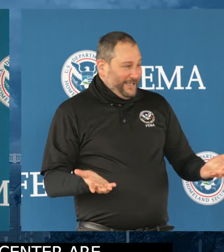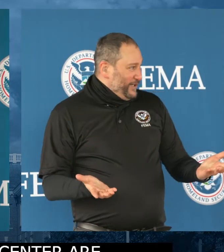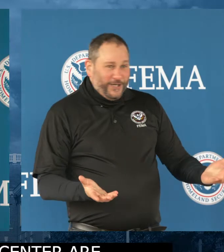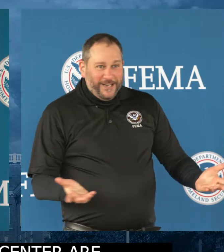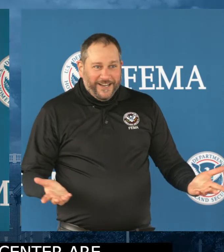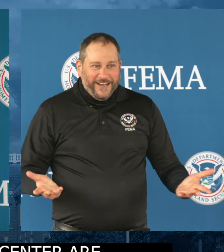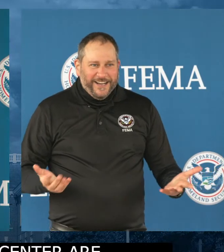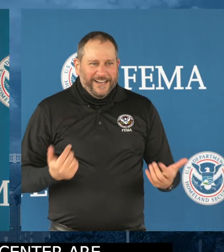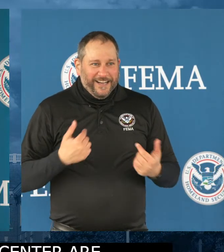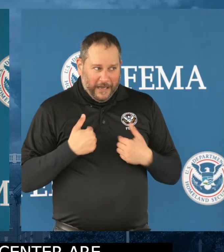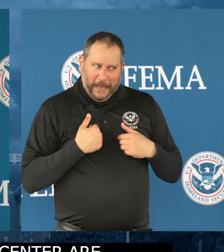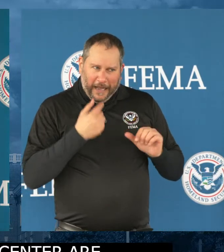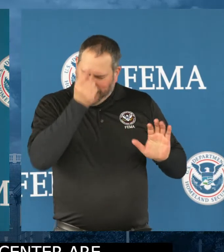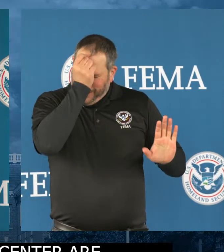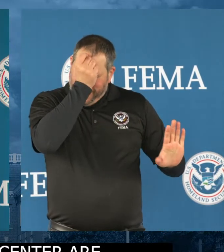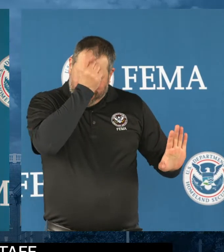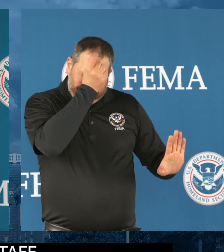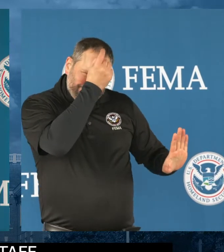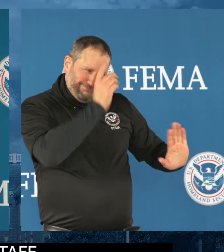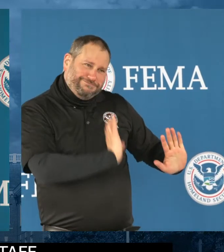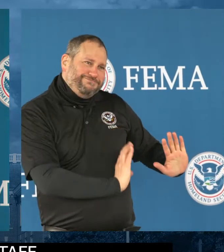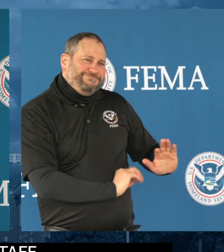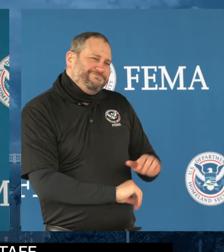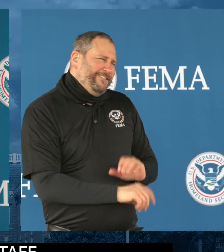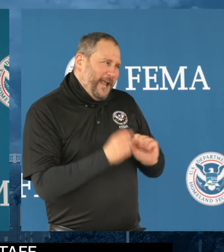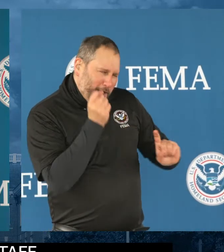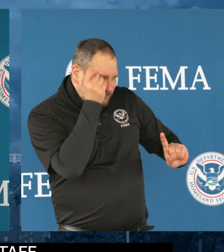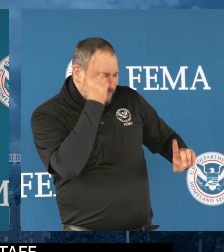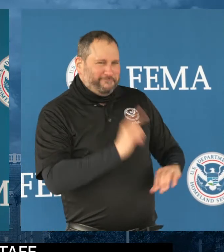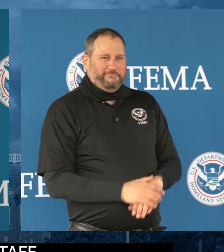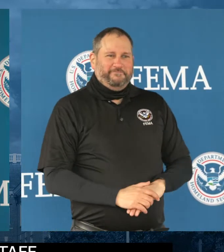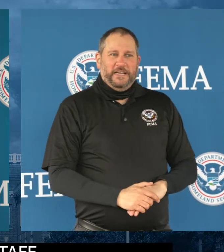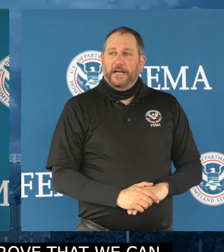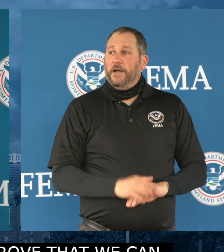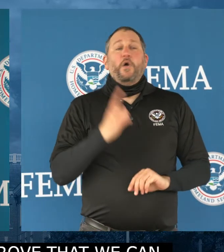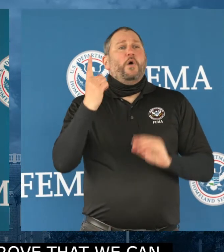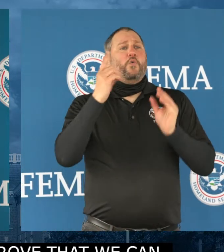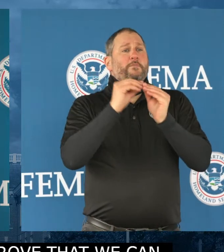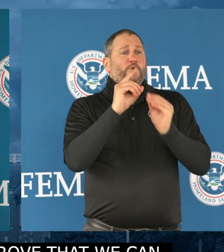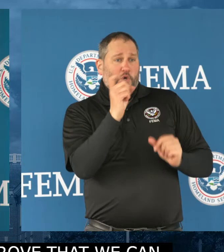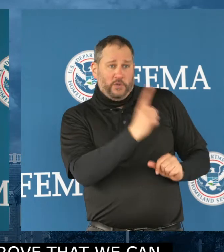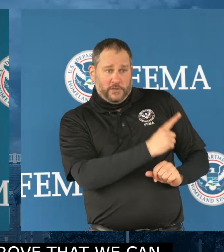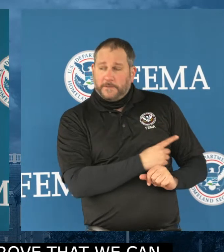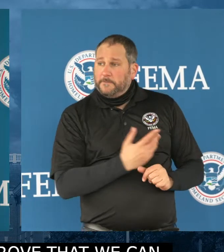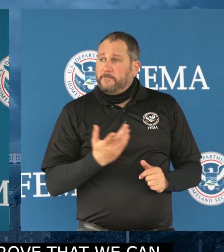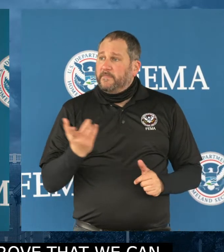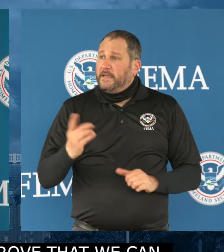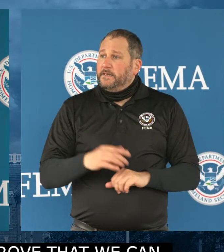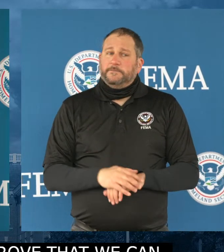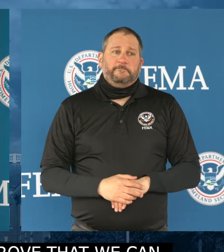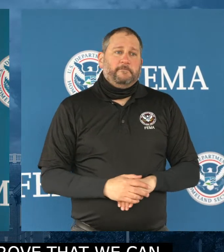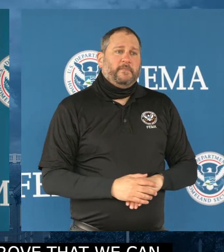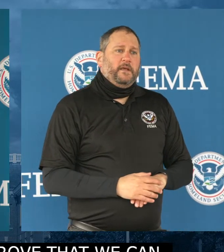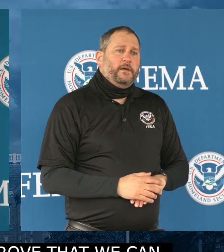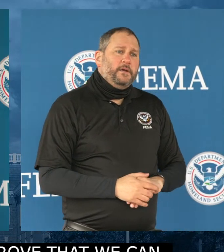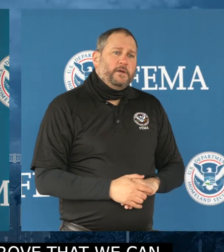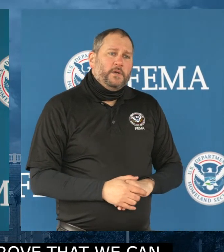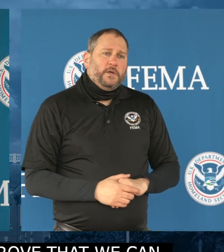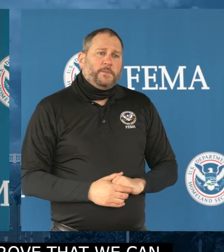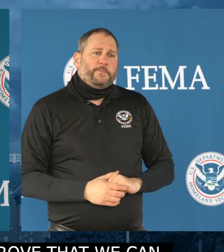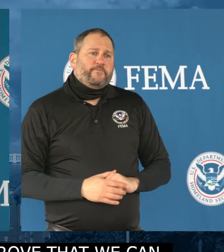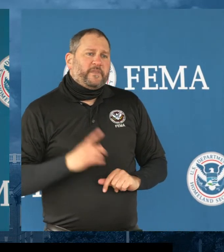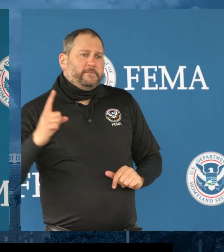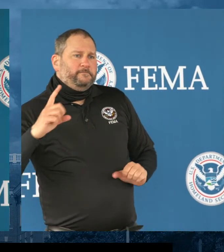the message. I got it. I know you can. One more, Governor. Yeah, please. What is the status of